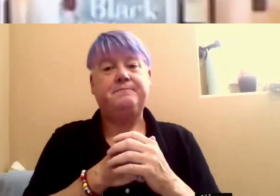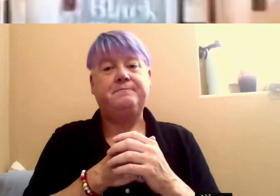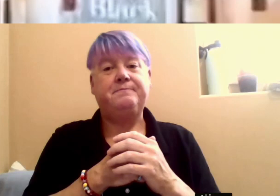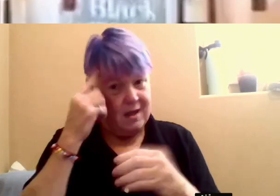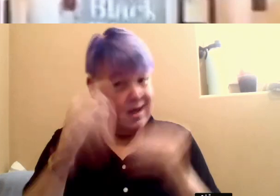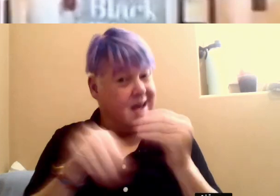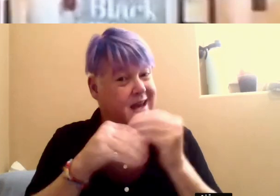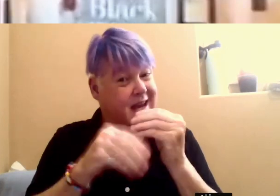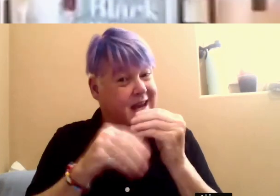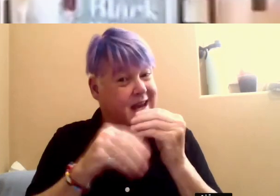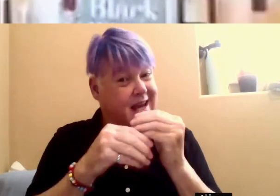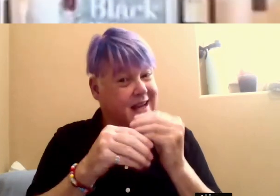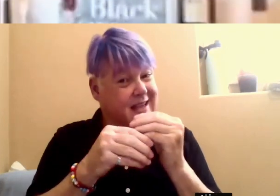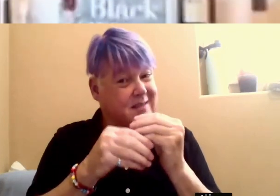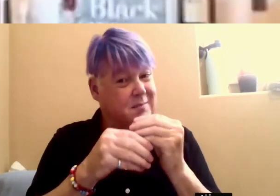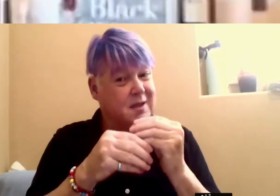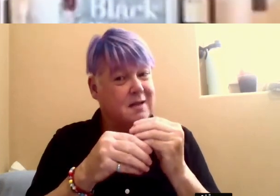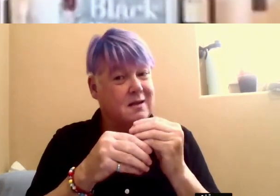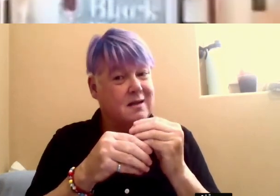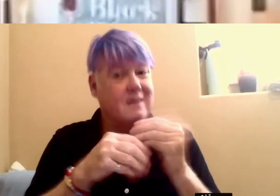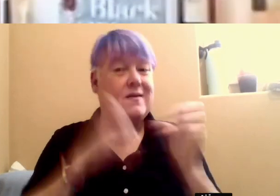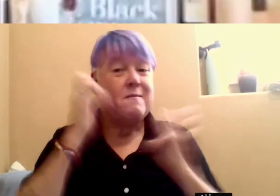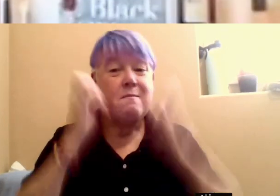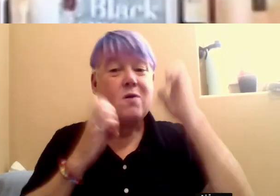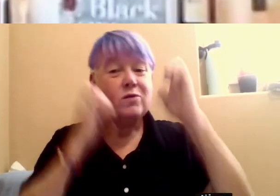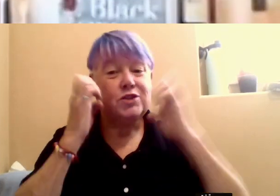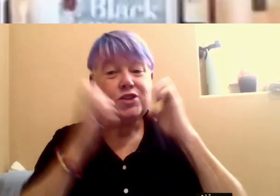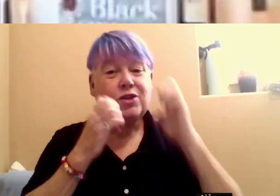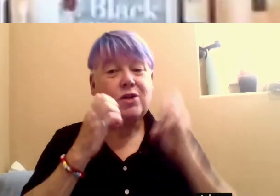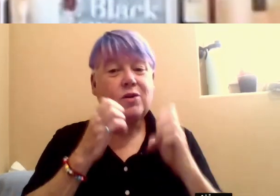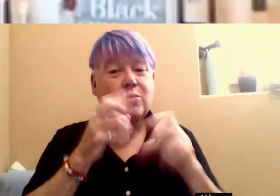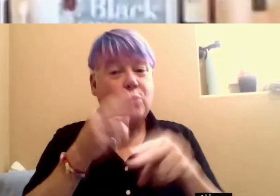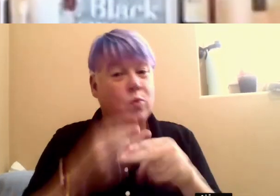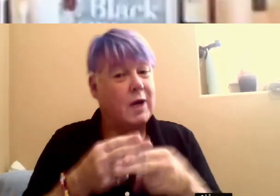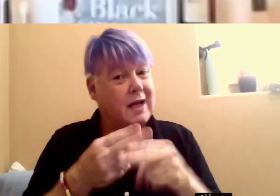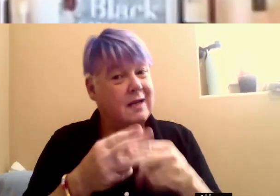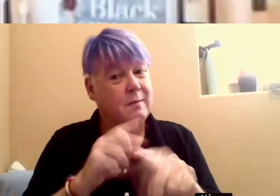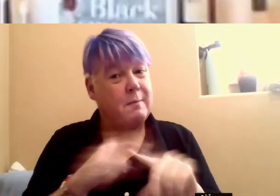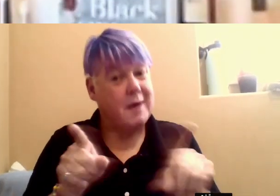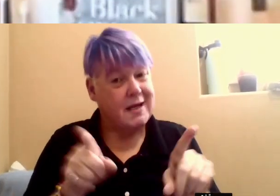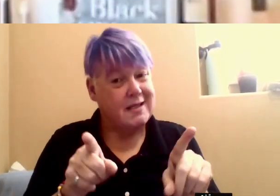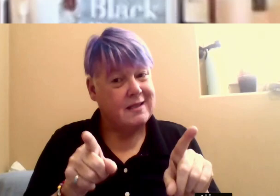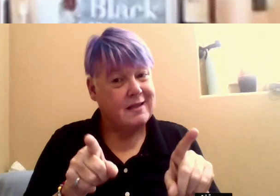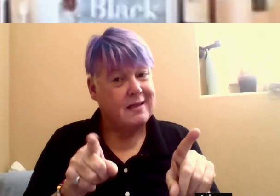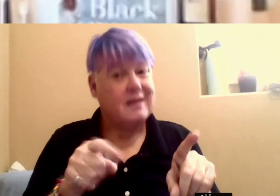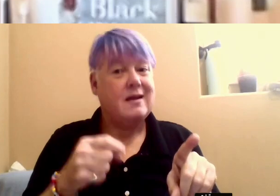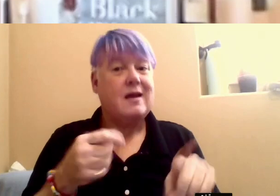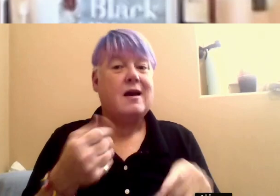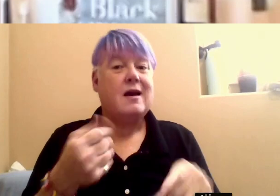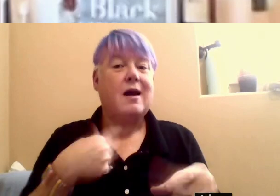maybe emotional weight to the story, but I'd prefer him to be with me. So